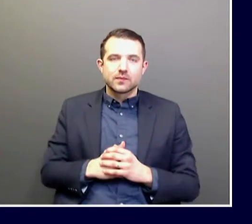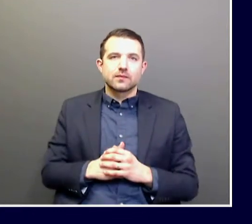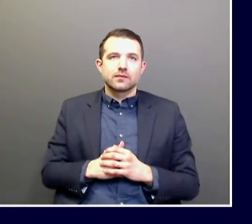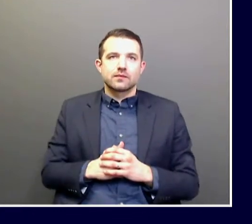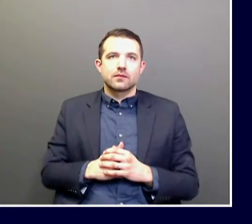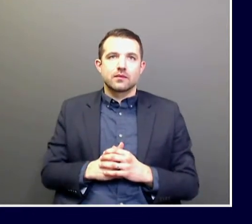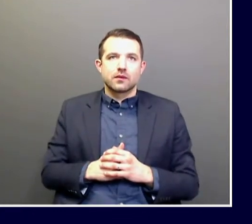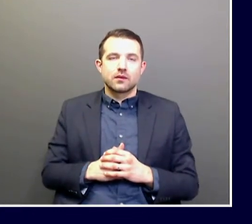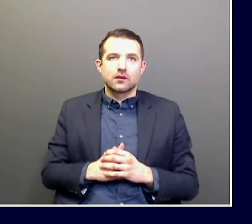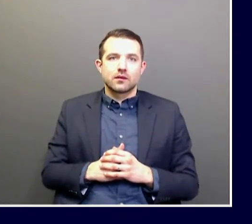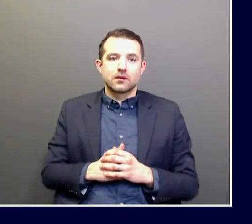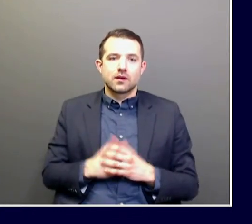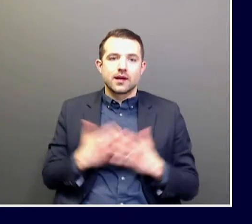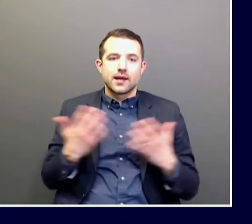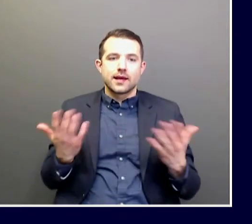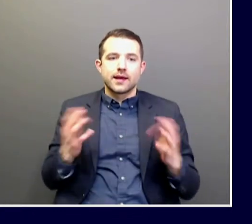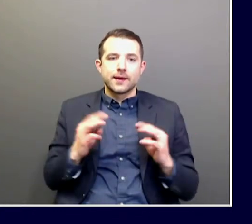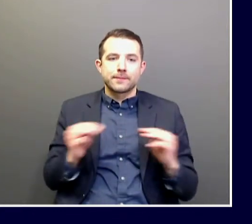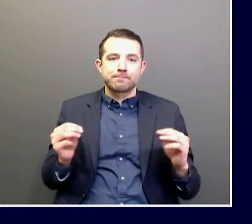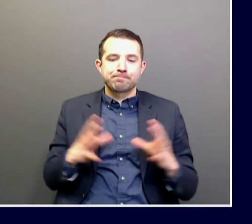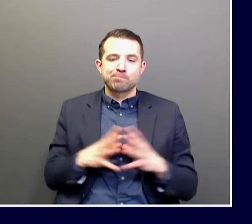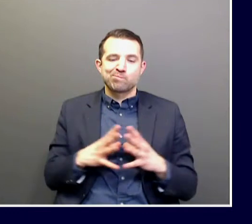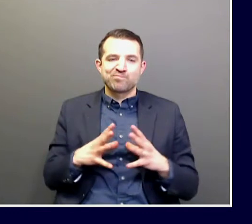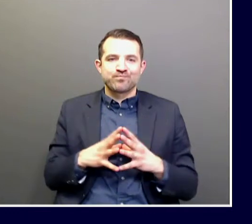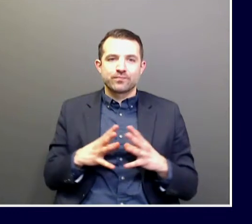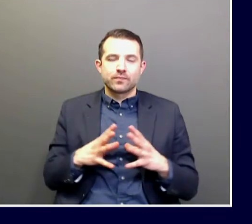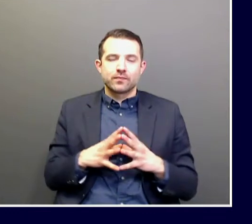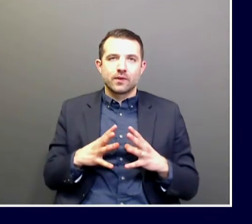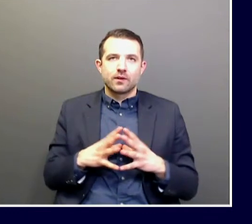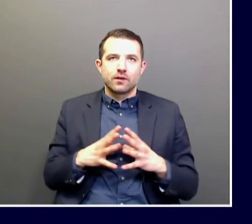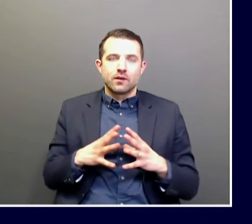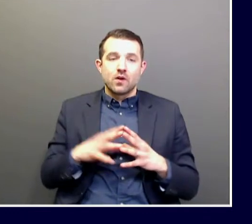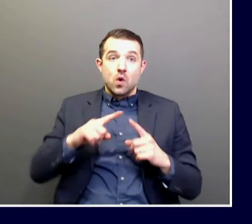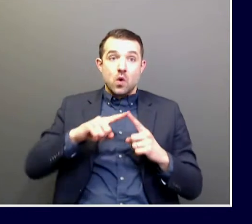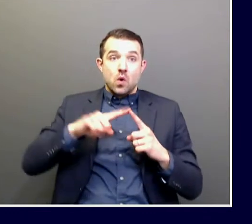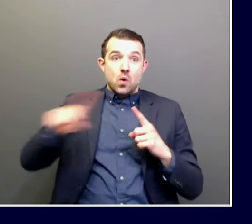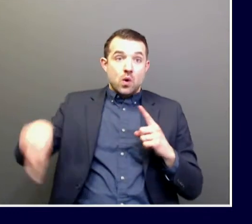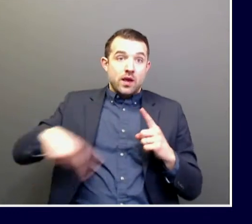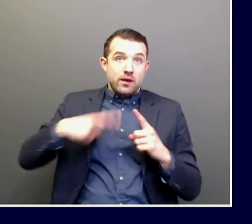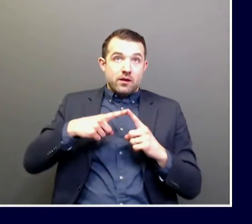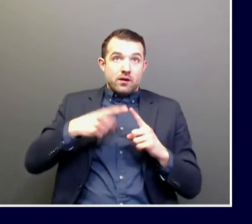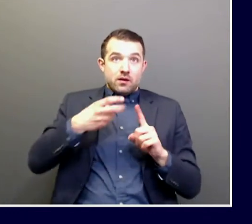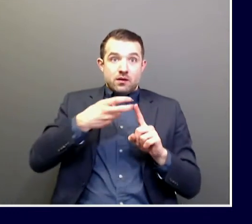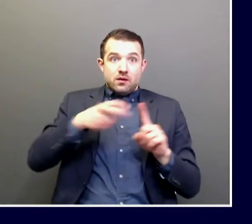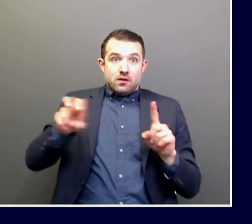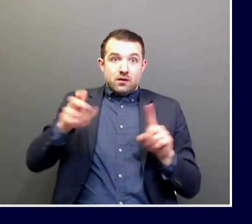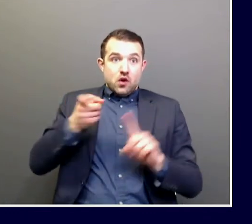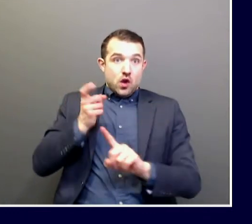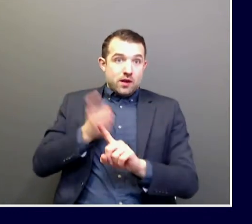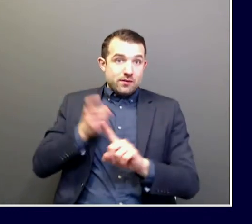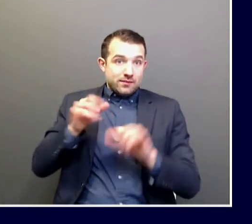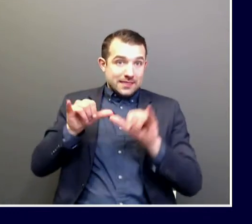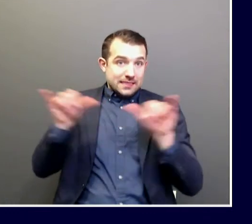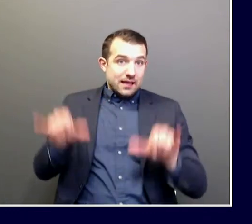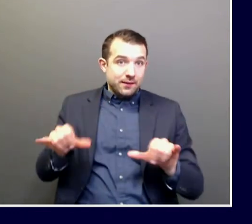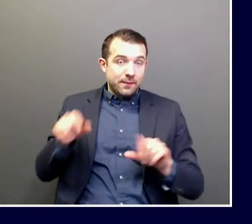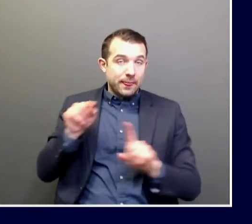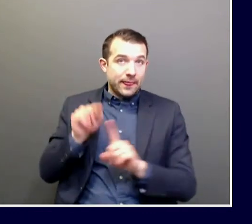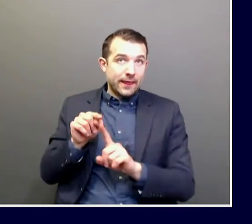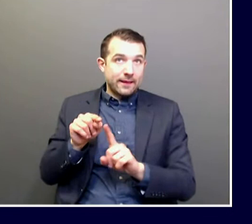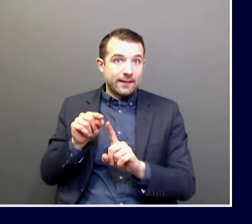So do we know when it does go to automation, will it be